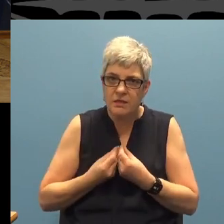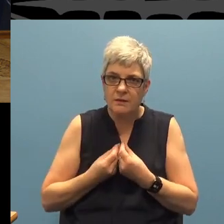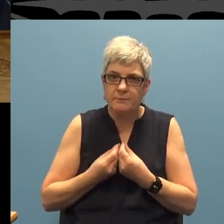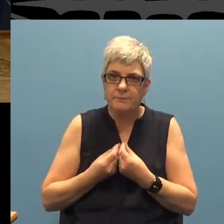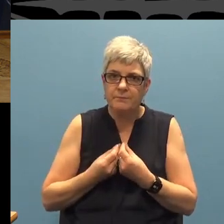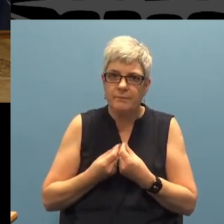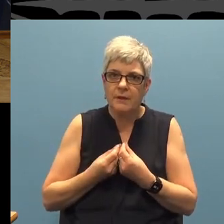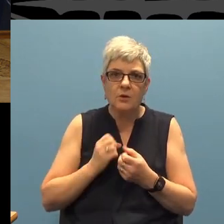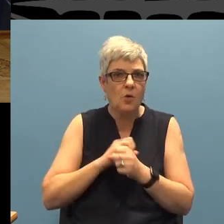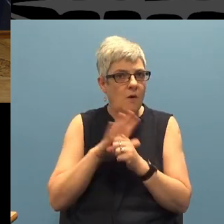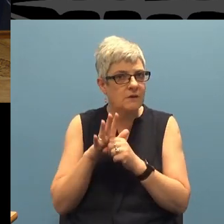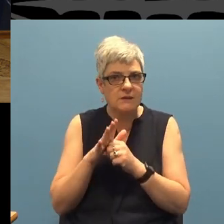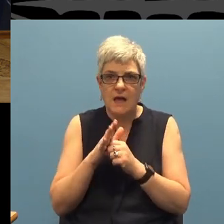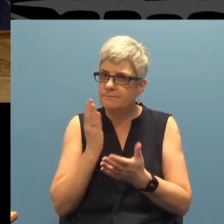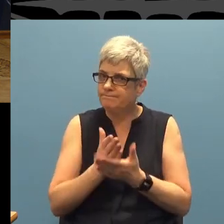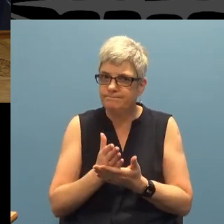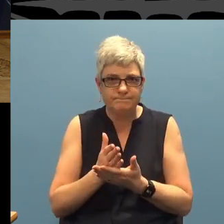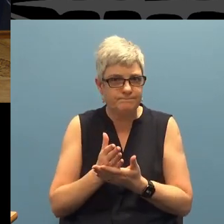COVID hasn't managed to do it.